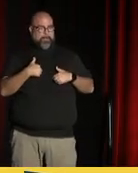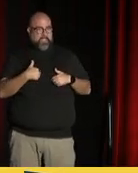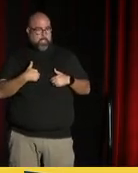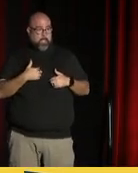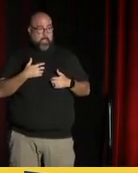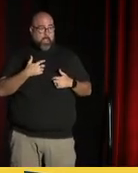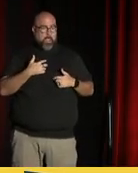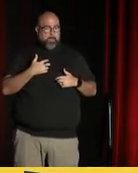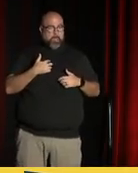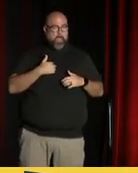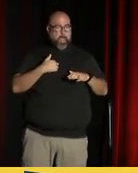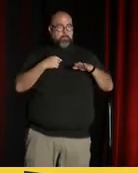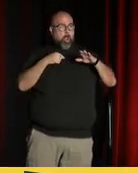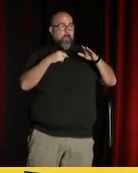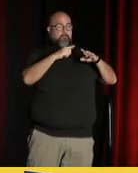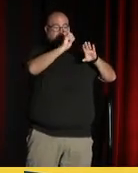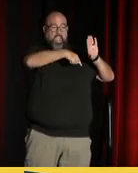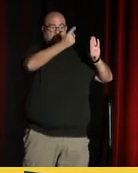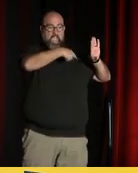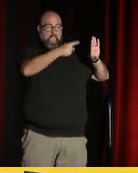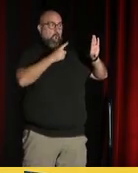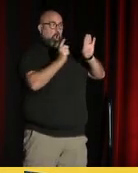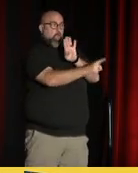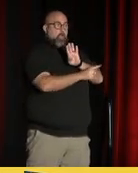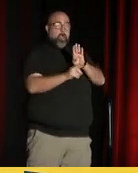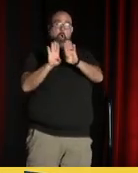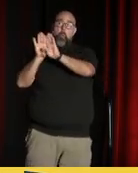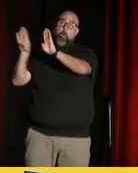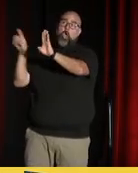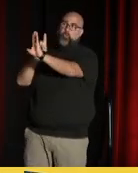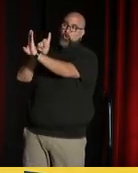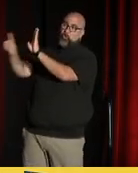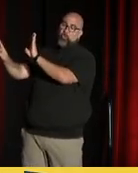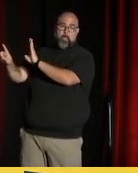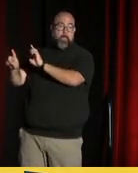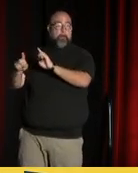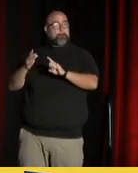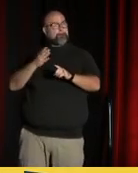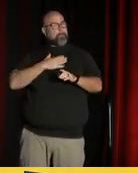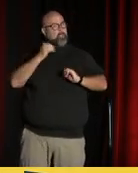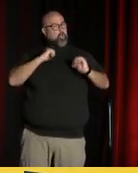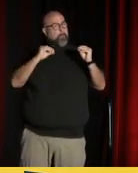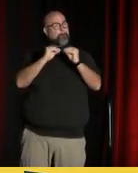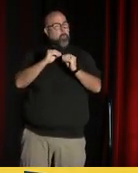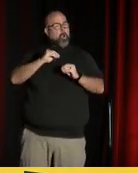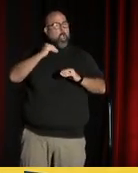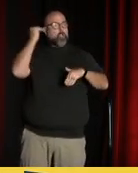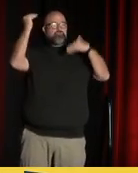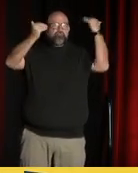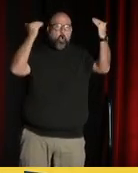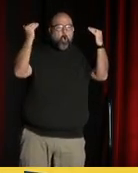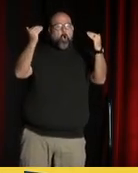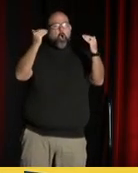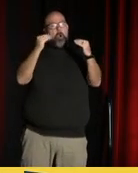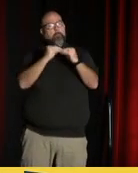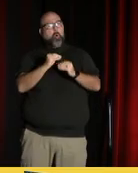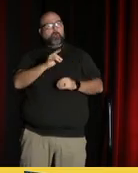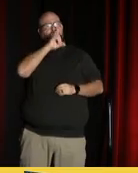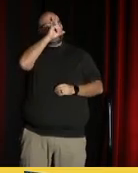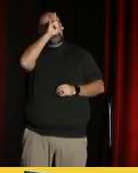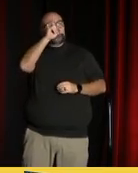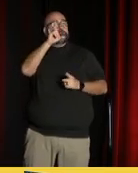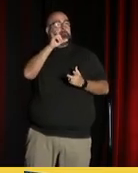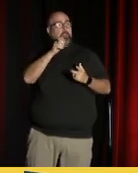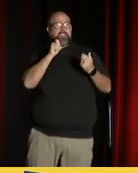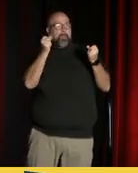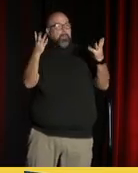body through fans and walking through walls, so my show was a very adult, very sophisticated sort of magic show. Not many